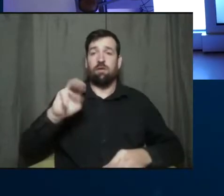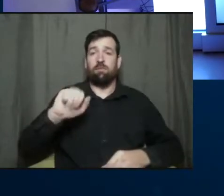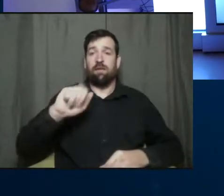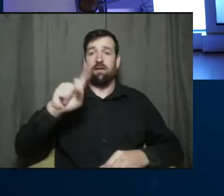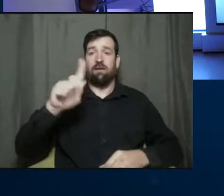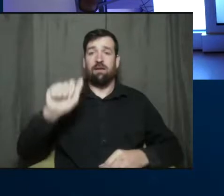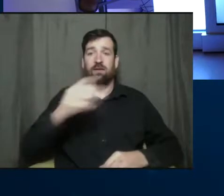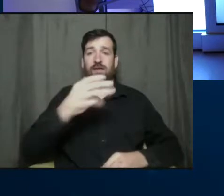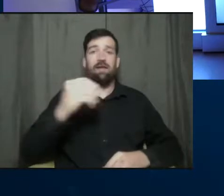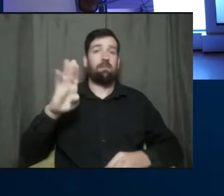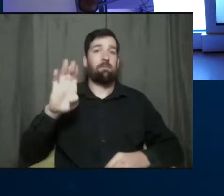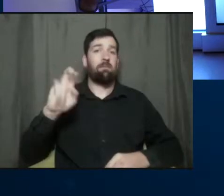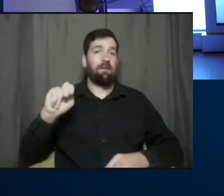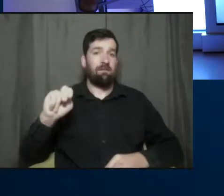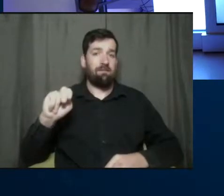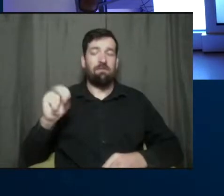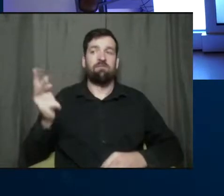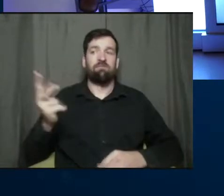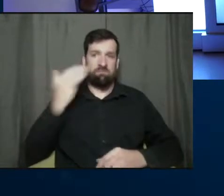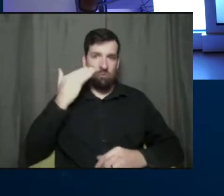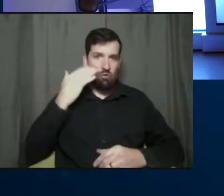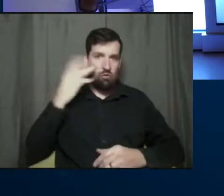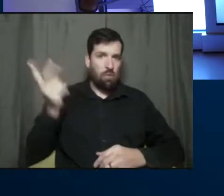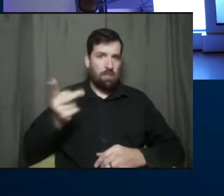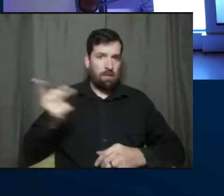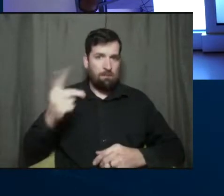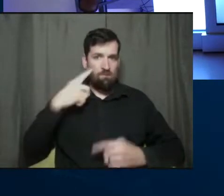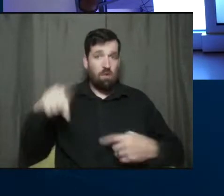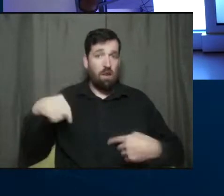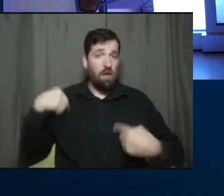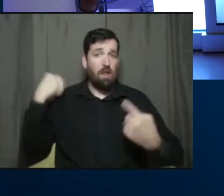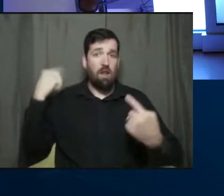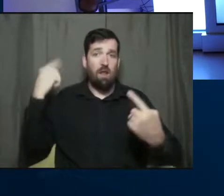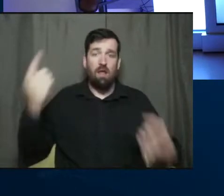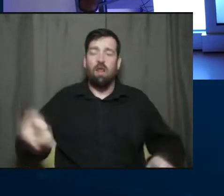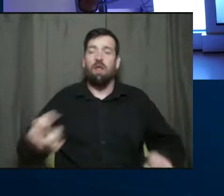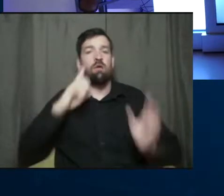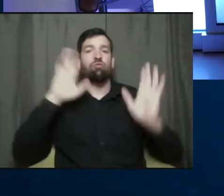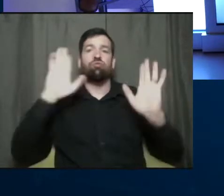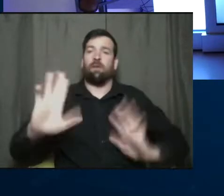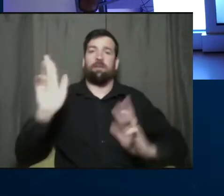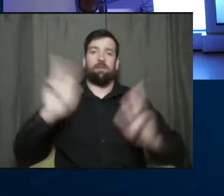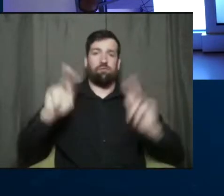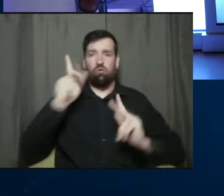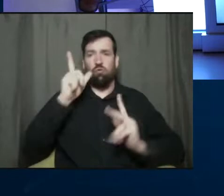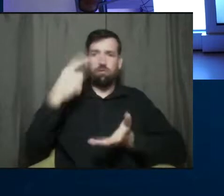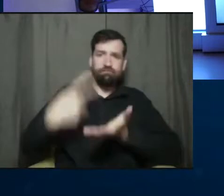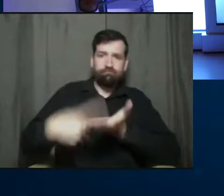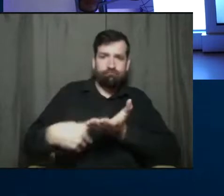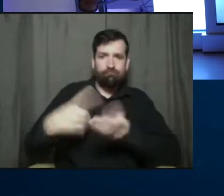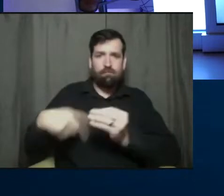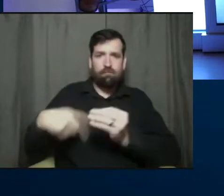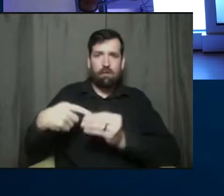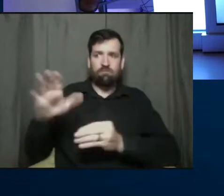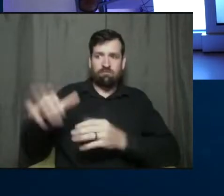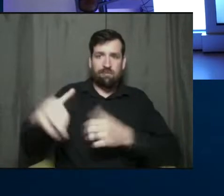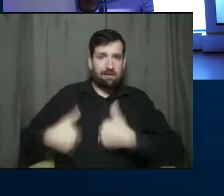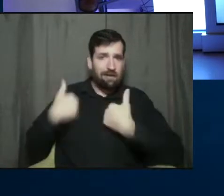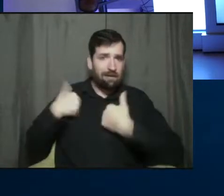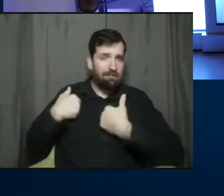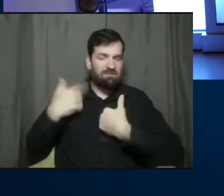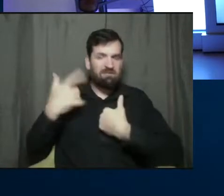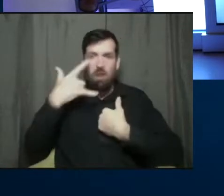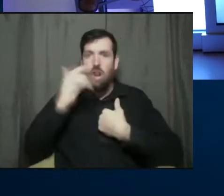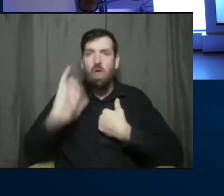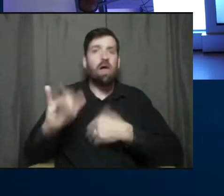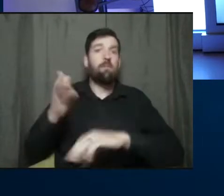known Amanda and Ben for a very long time. They are great folks, and they're going to talk a little bit about what their life was like before and after